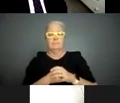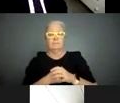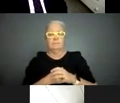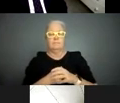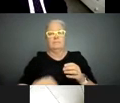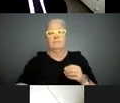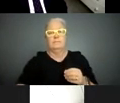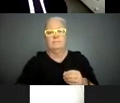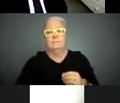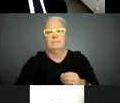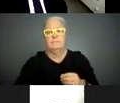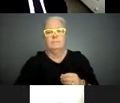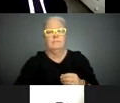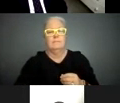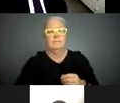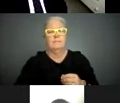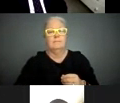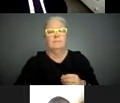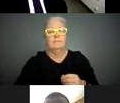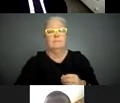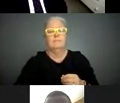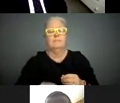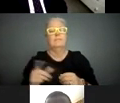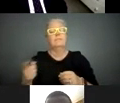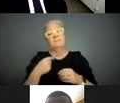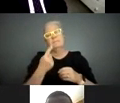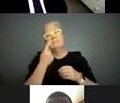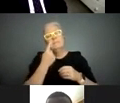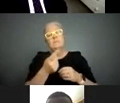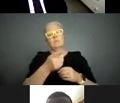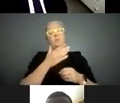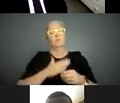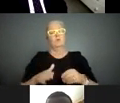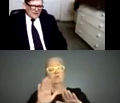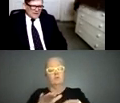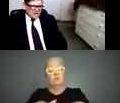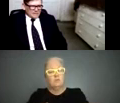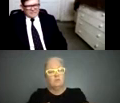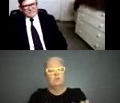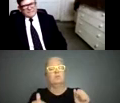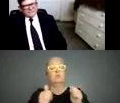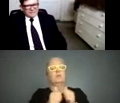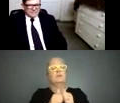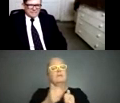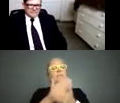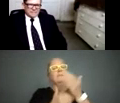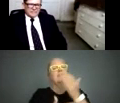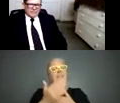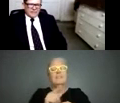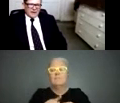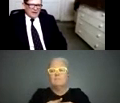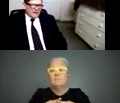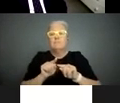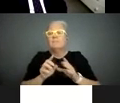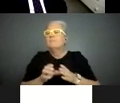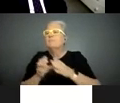2012. It looks at getting children with disabilities into private schools and the entire